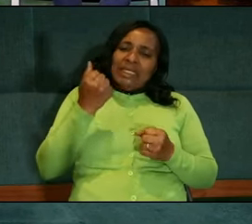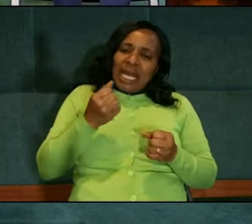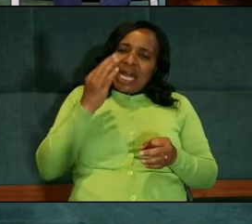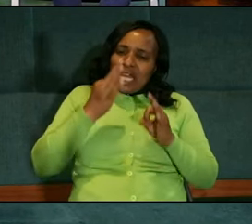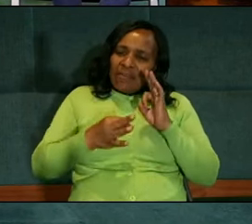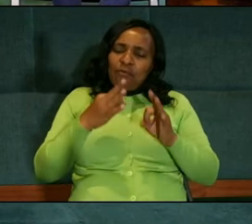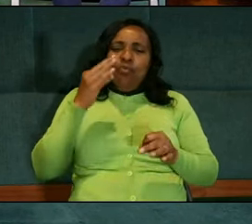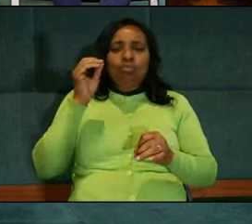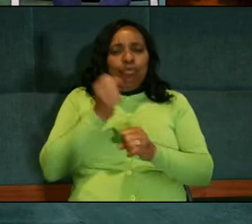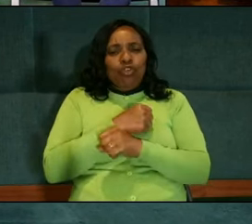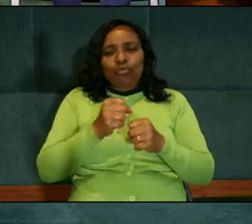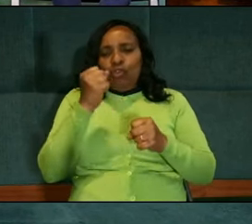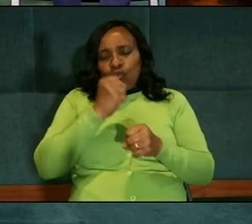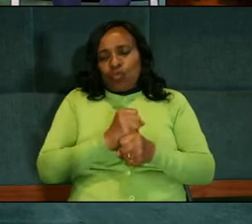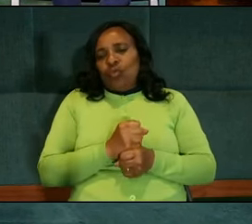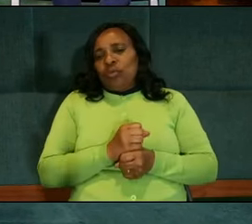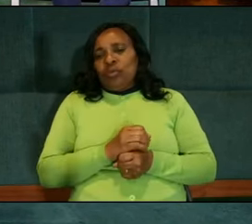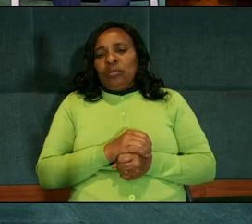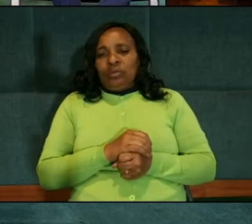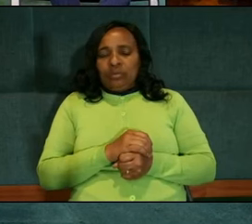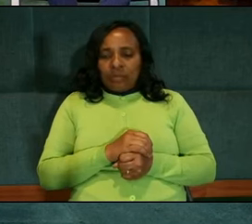he didn't do it?